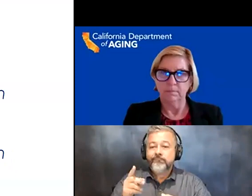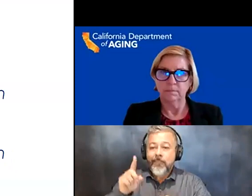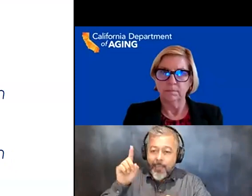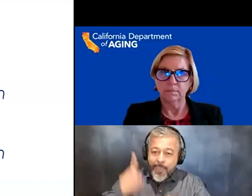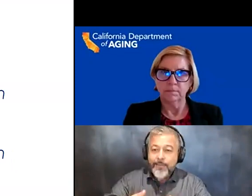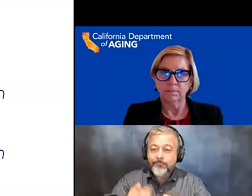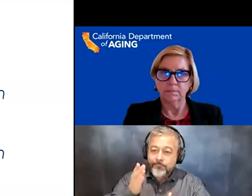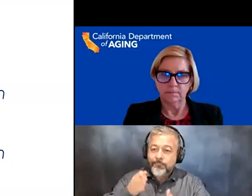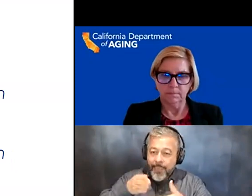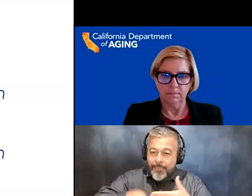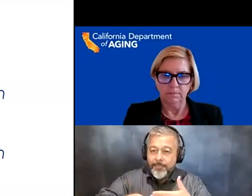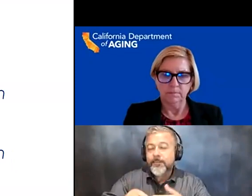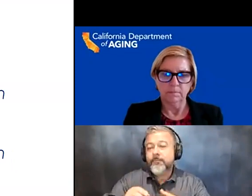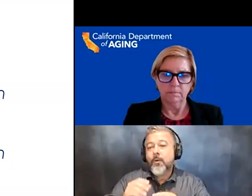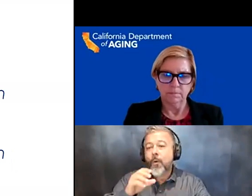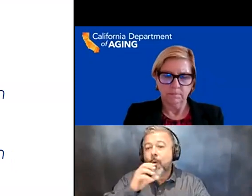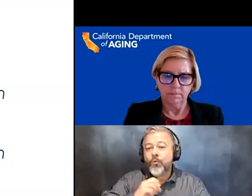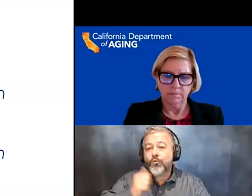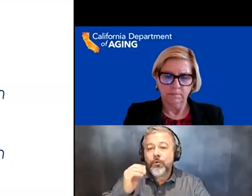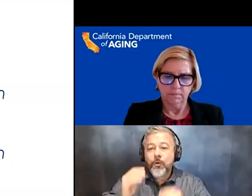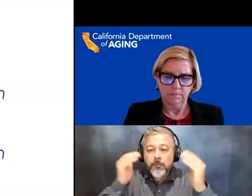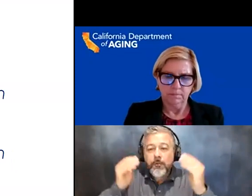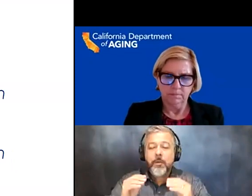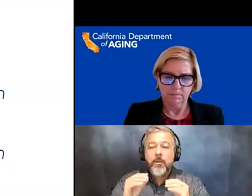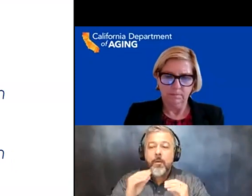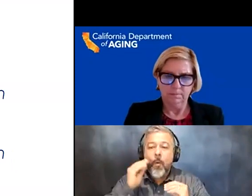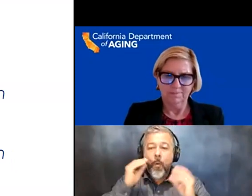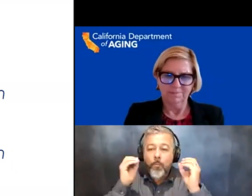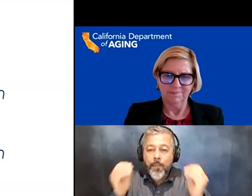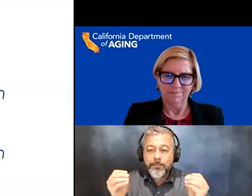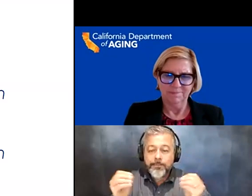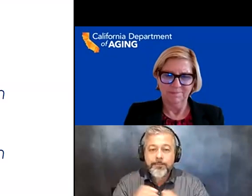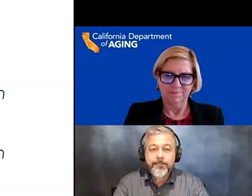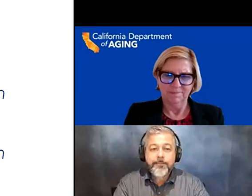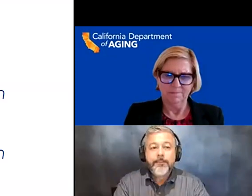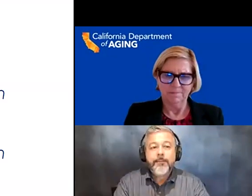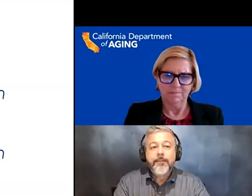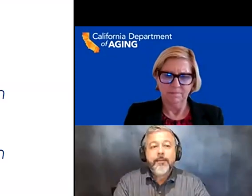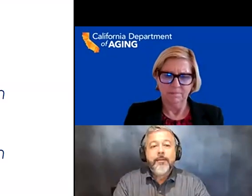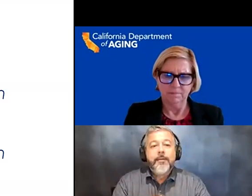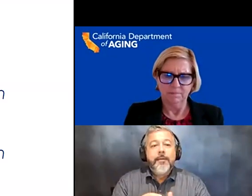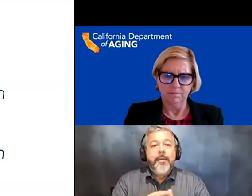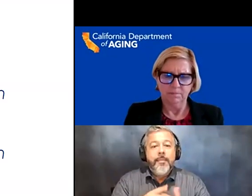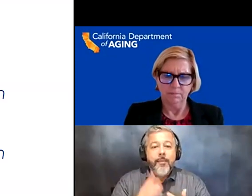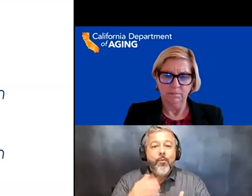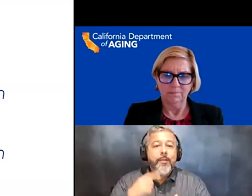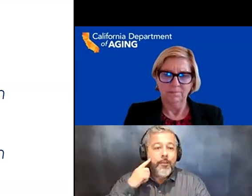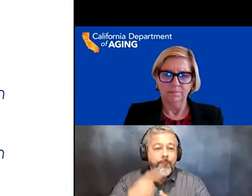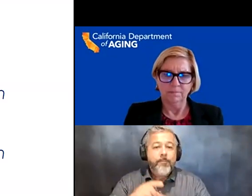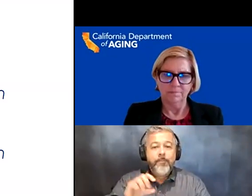we have a presentation with some folks, and Sharon